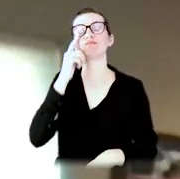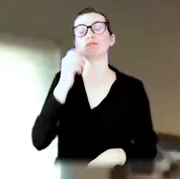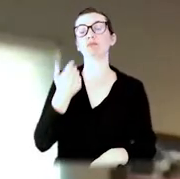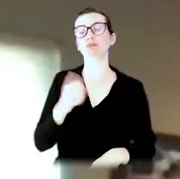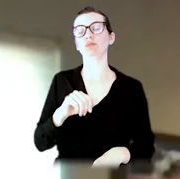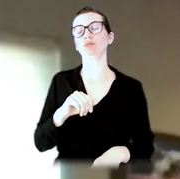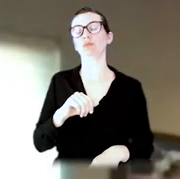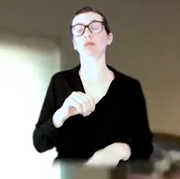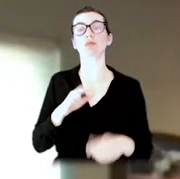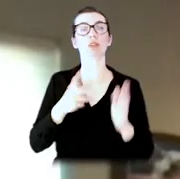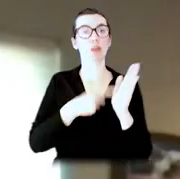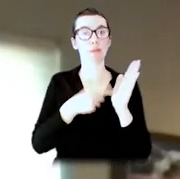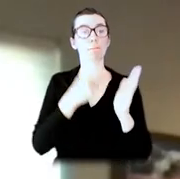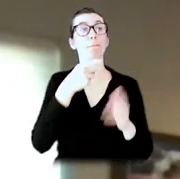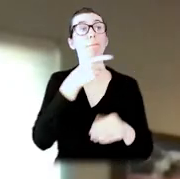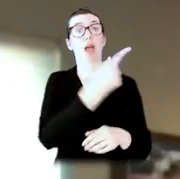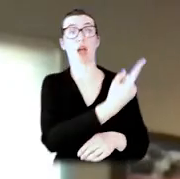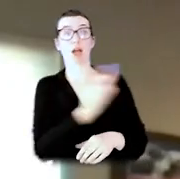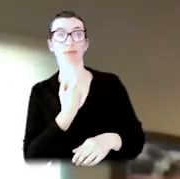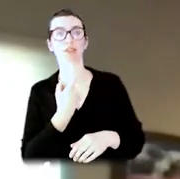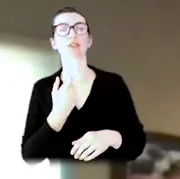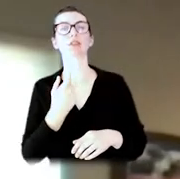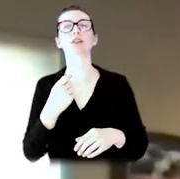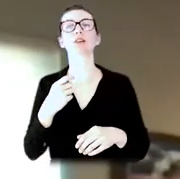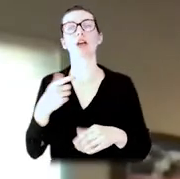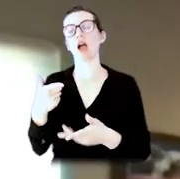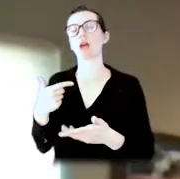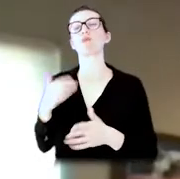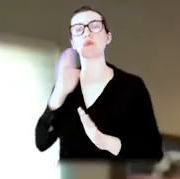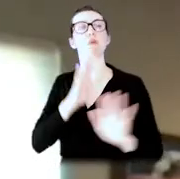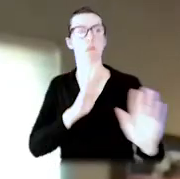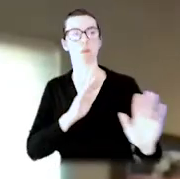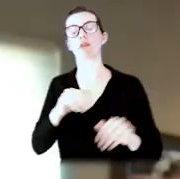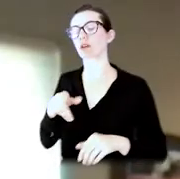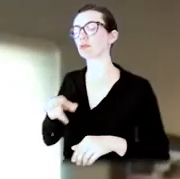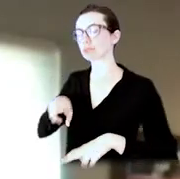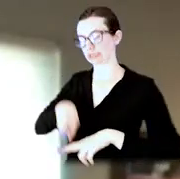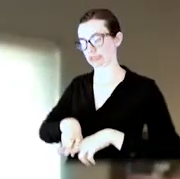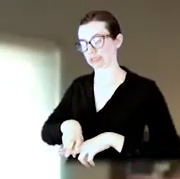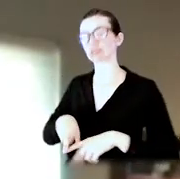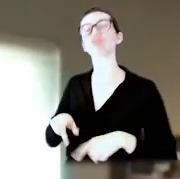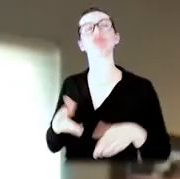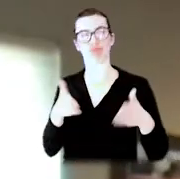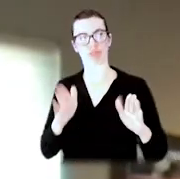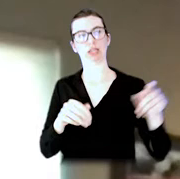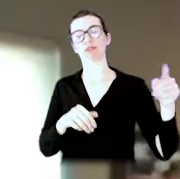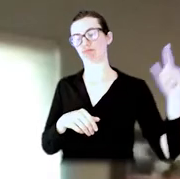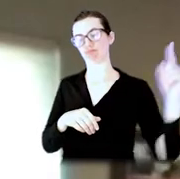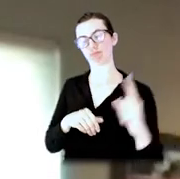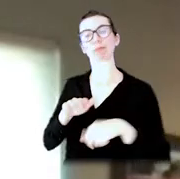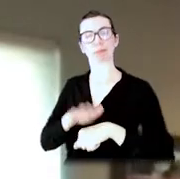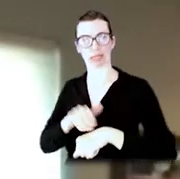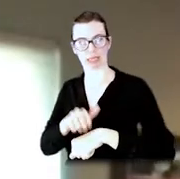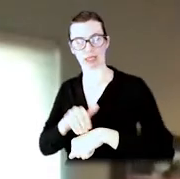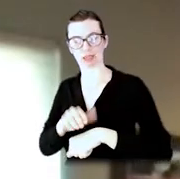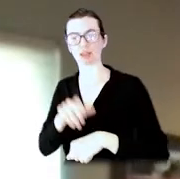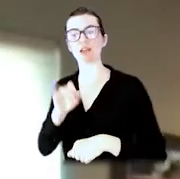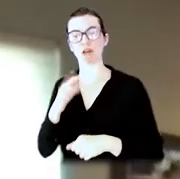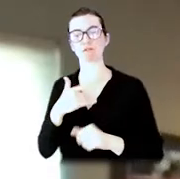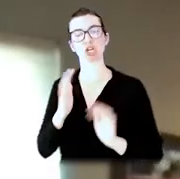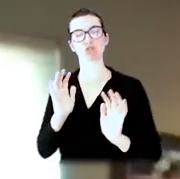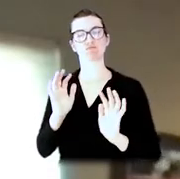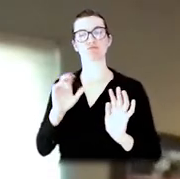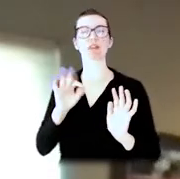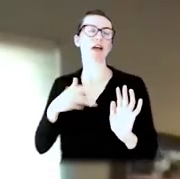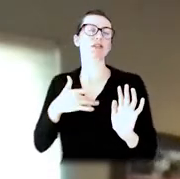And then sometimes when they ask, I put her in the, you know, the sitting position, and I do allow them to pet if I don't feel like, you know, if I